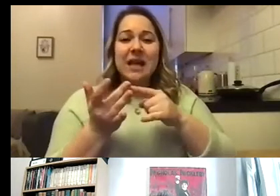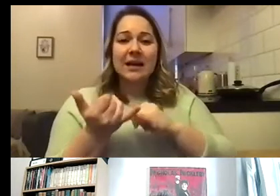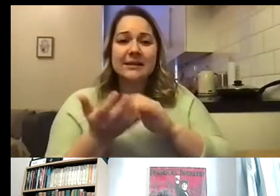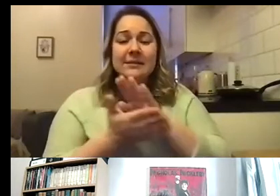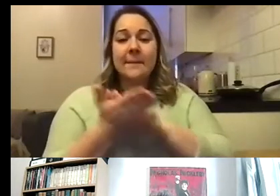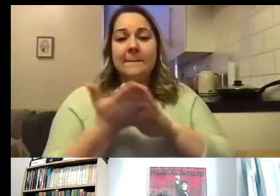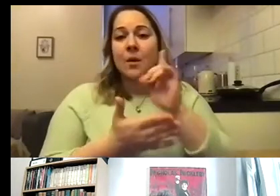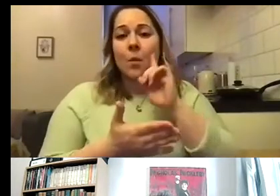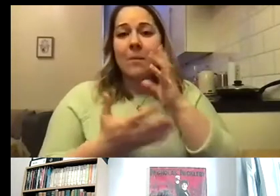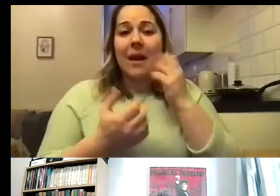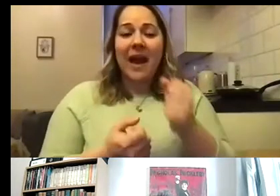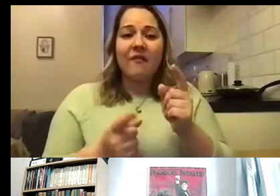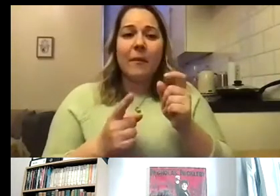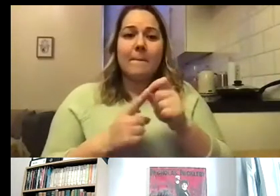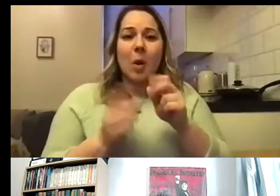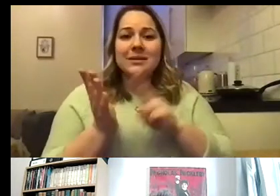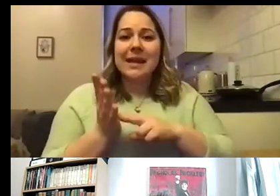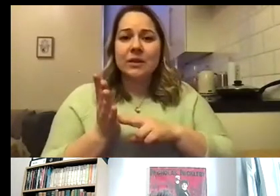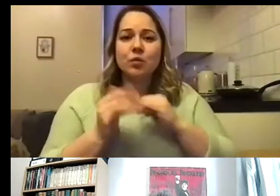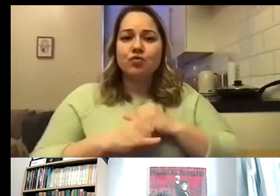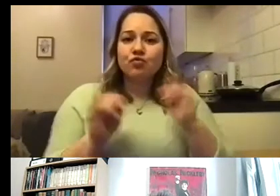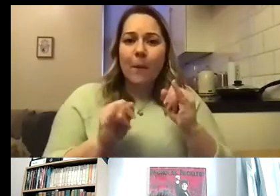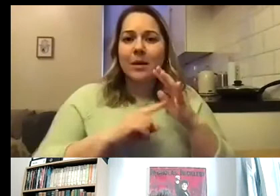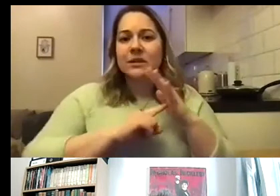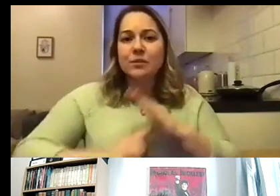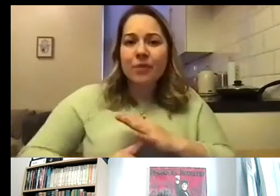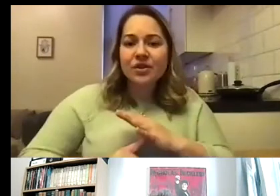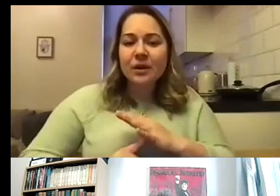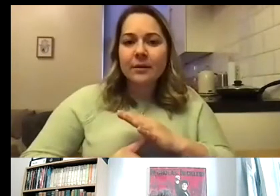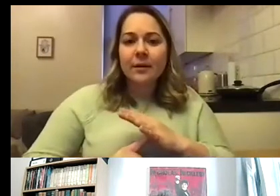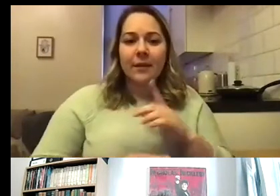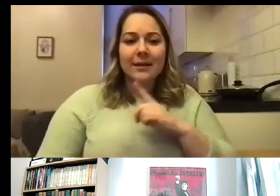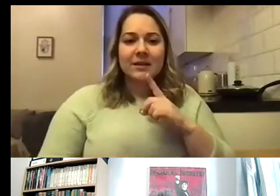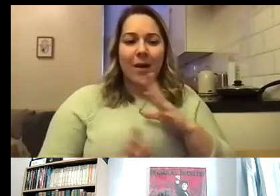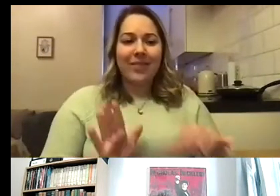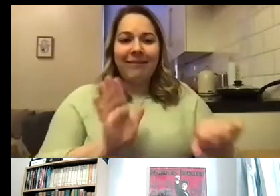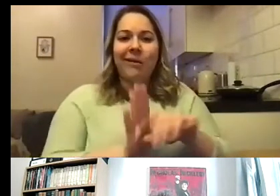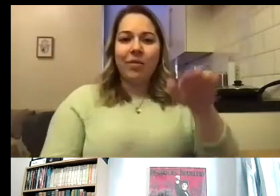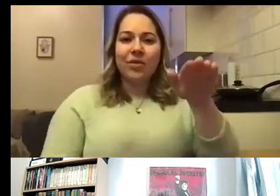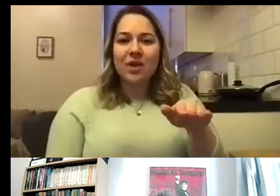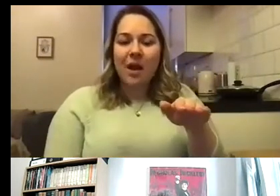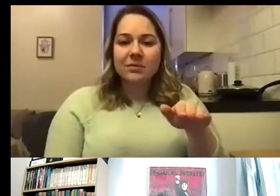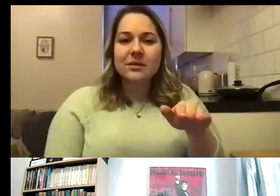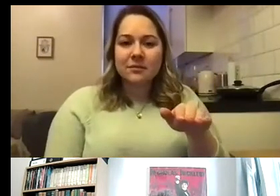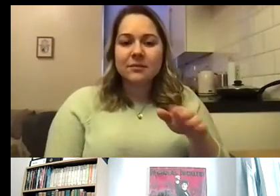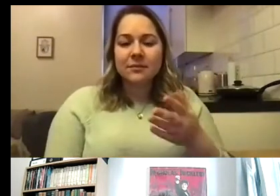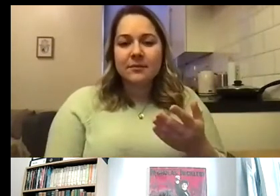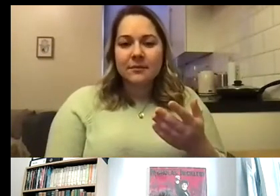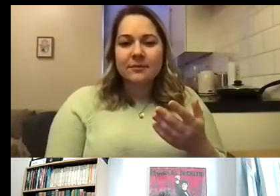severe postnatal trauma, depression, and they kill their child in that situation.